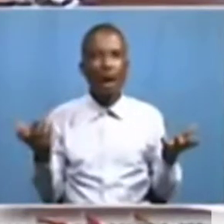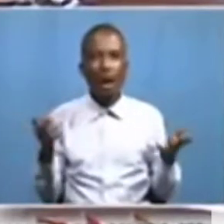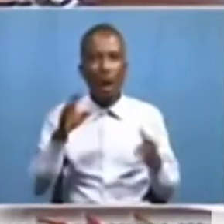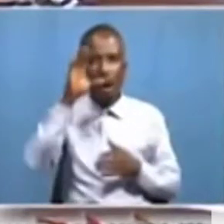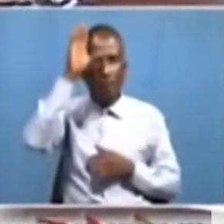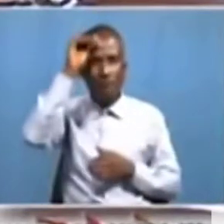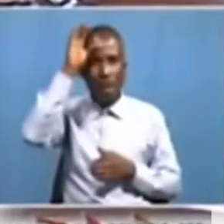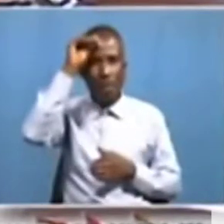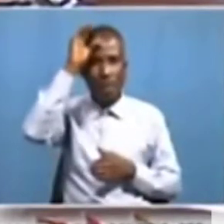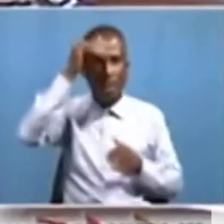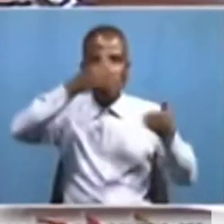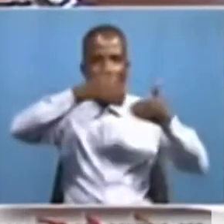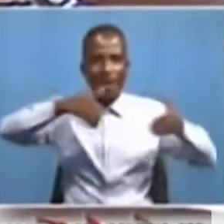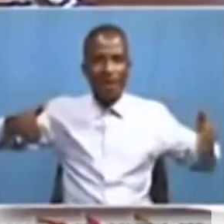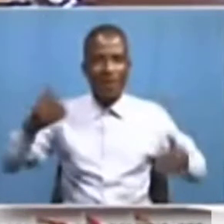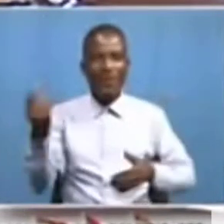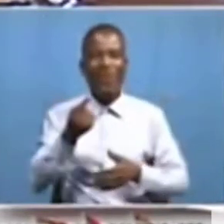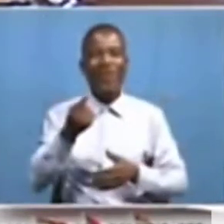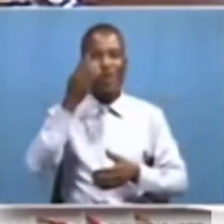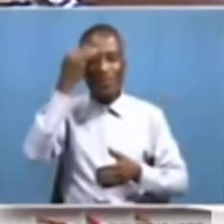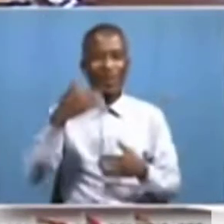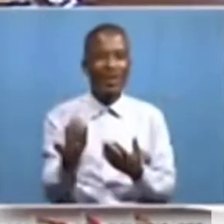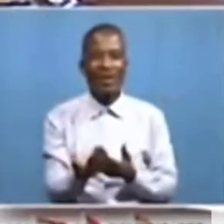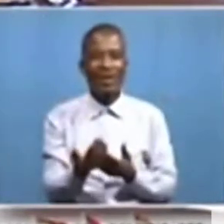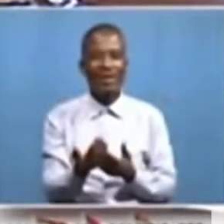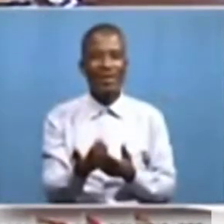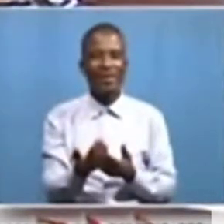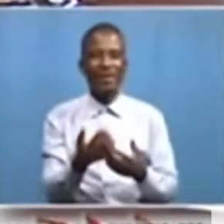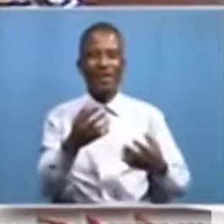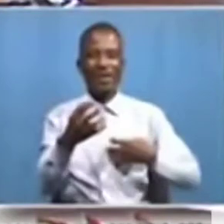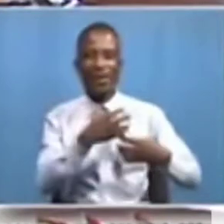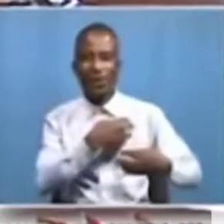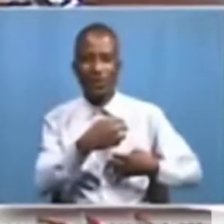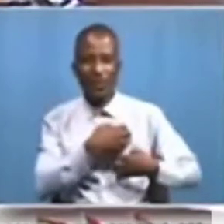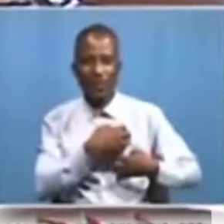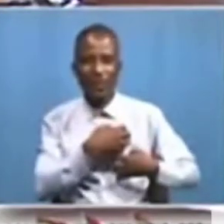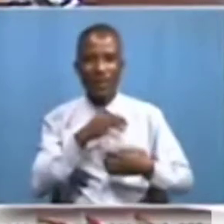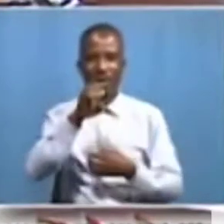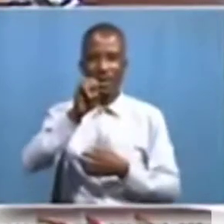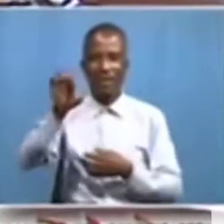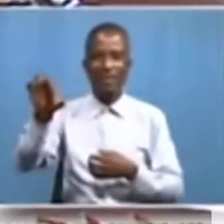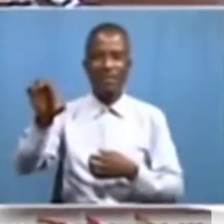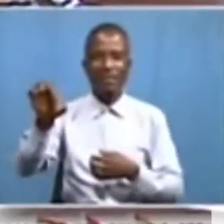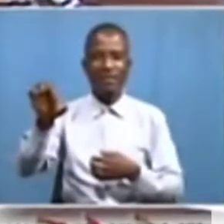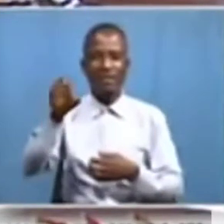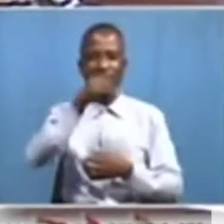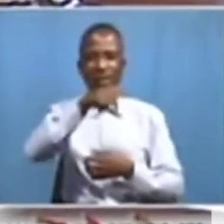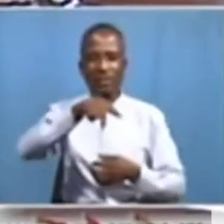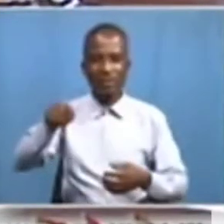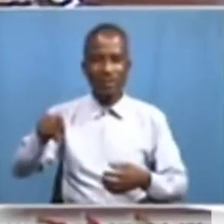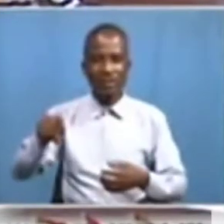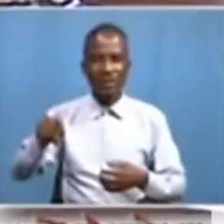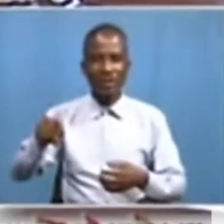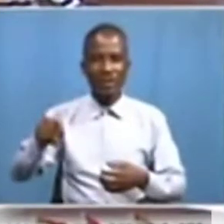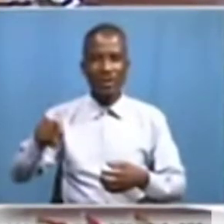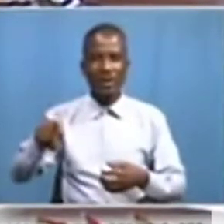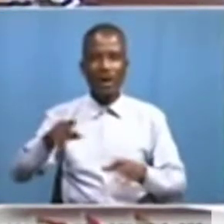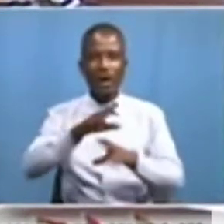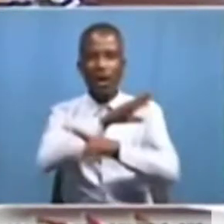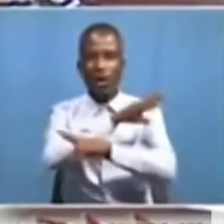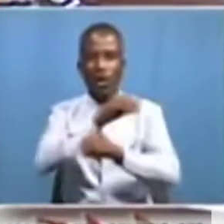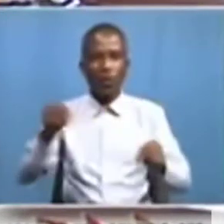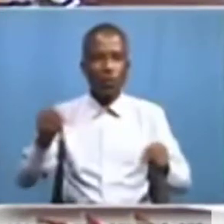Both the petitioner, the first respondent, the second respondent, your frontline legal representation did not